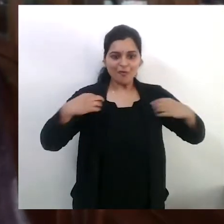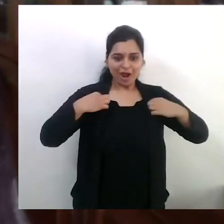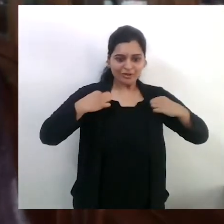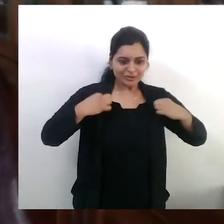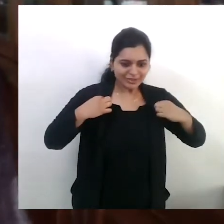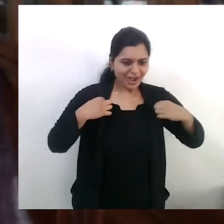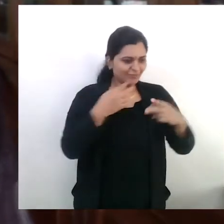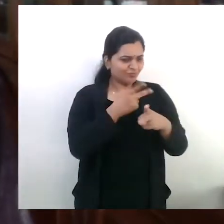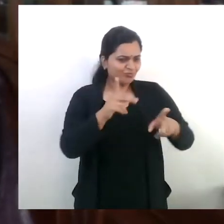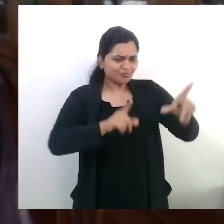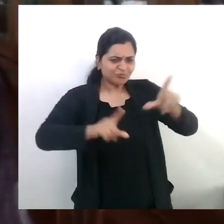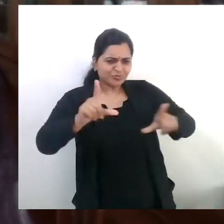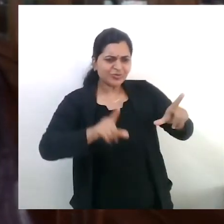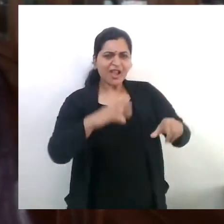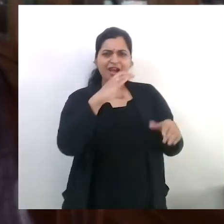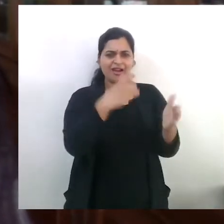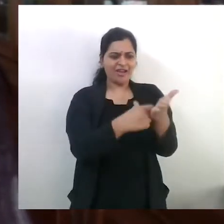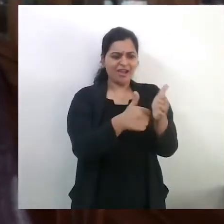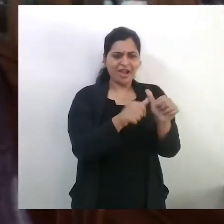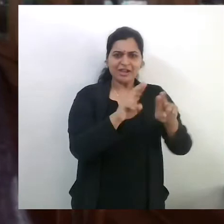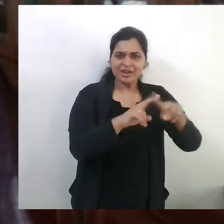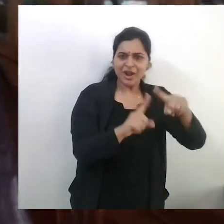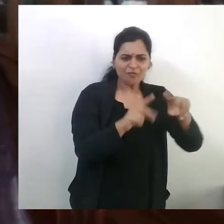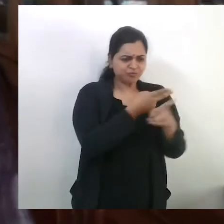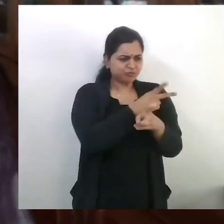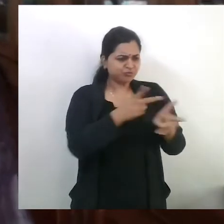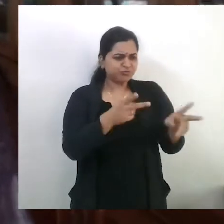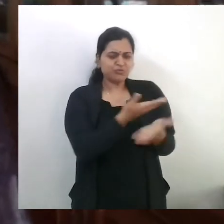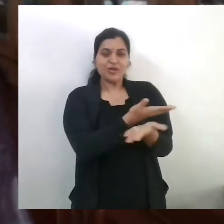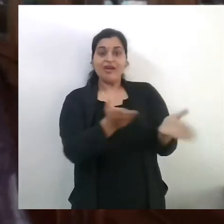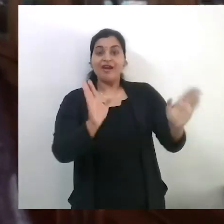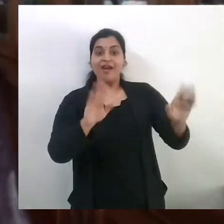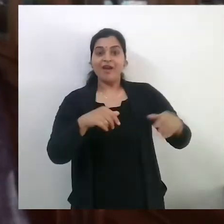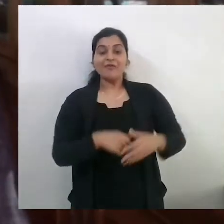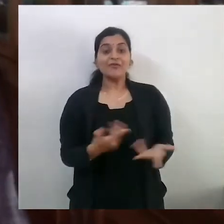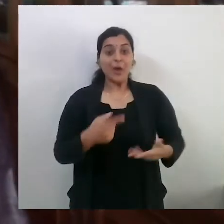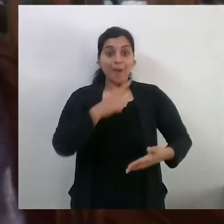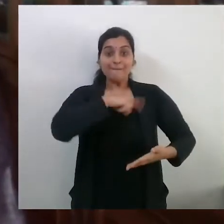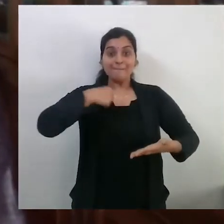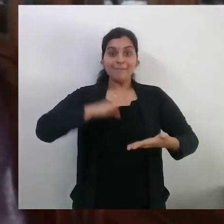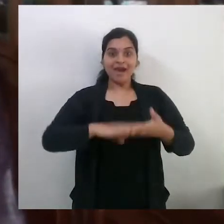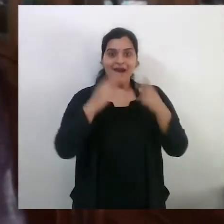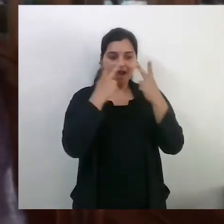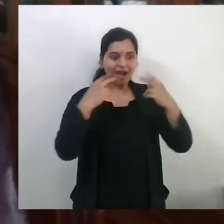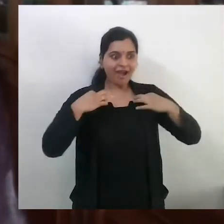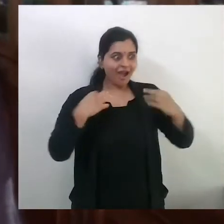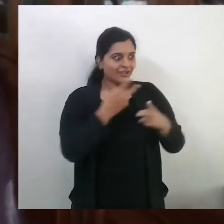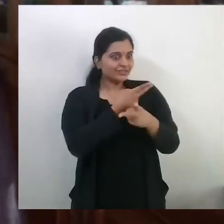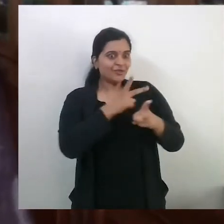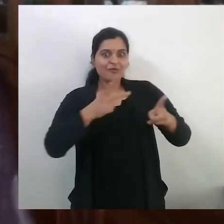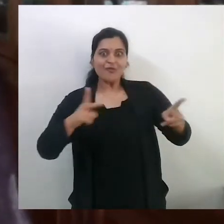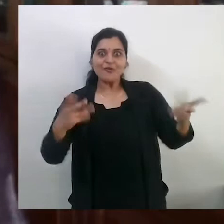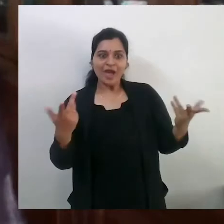in this country on which the entire fashion industry and the big fat Indian wedding depends upon. Whether it's